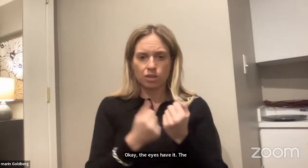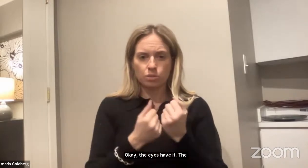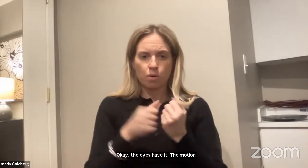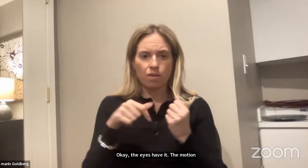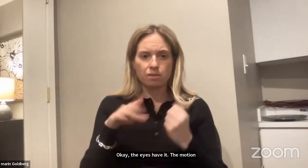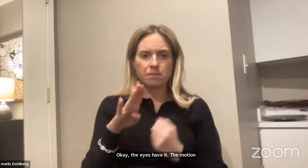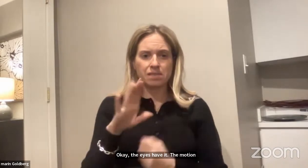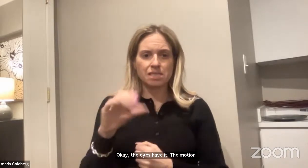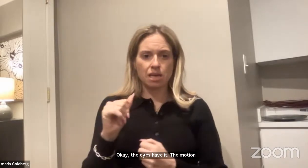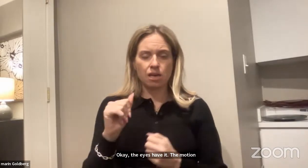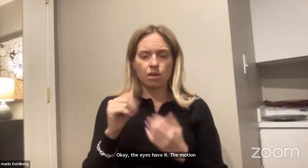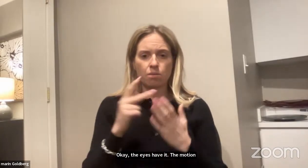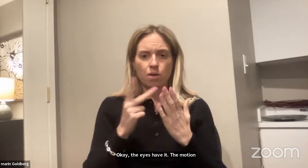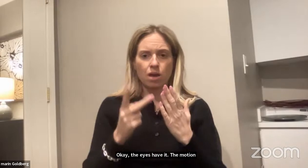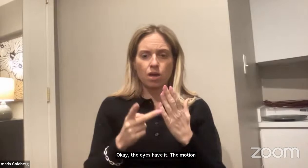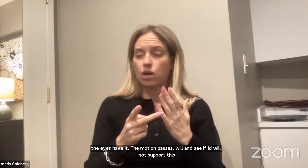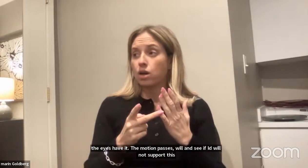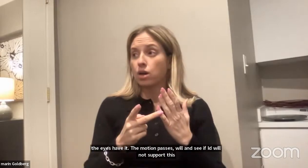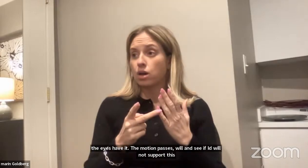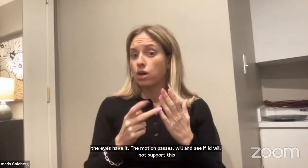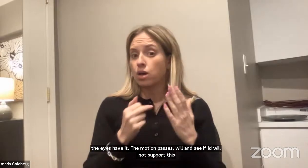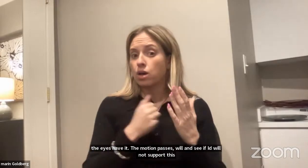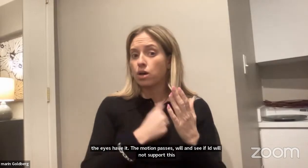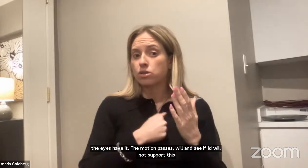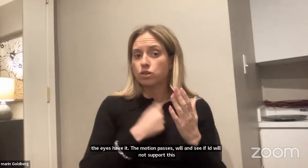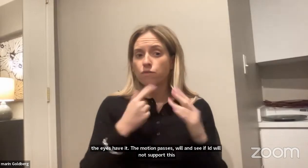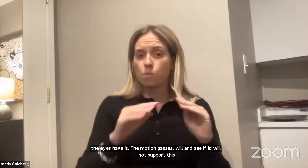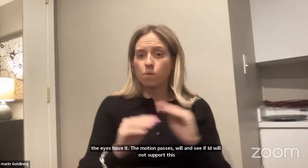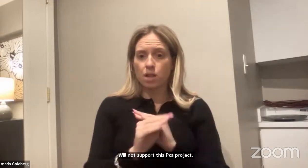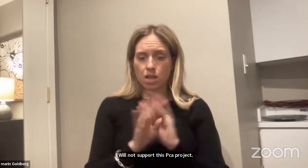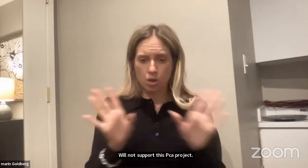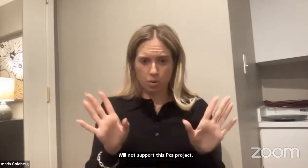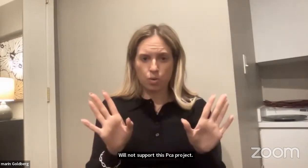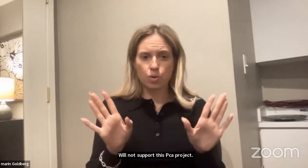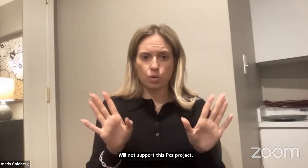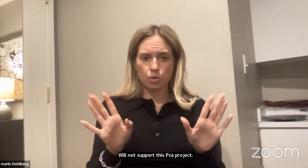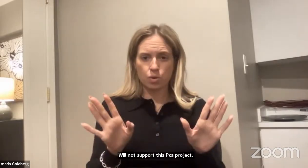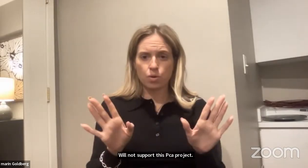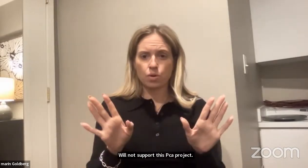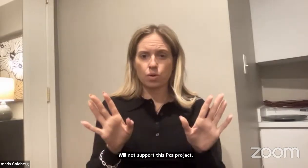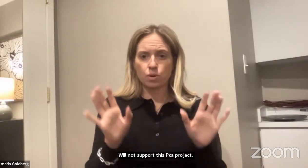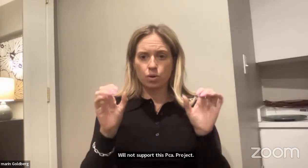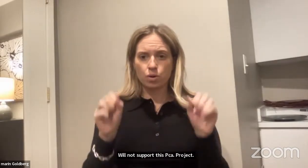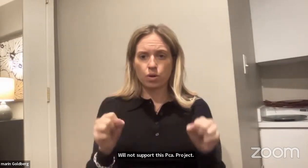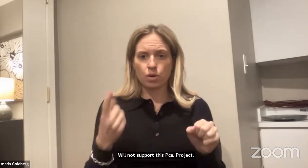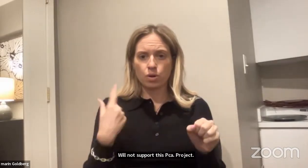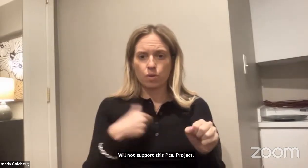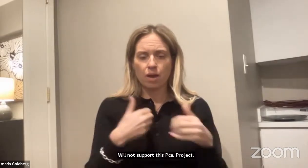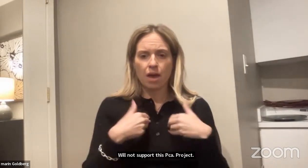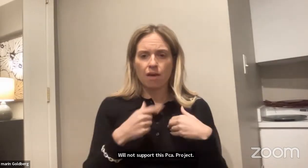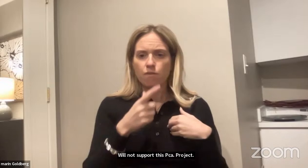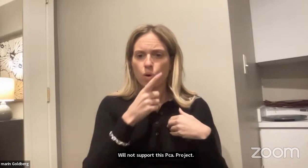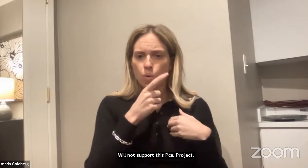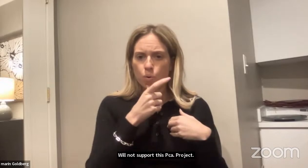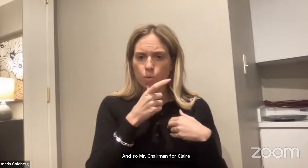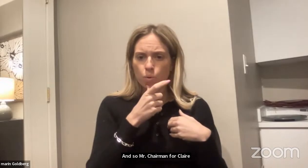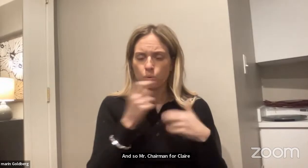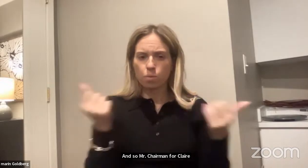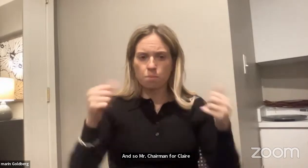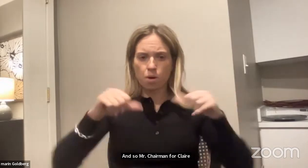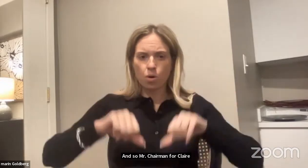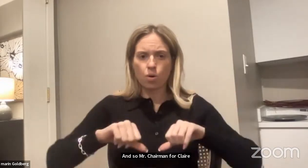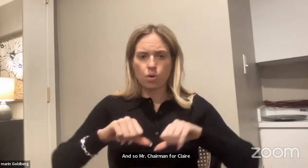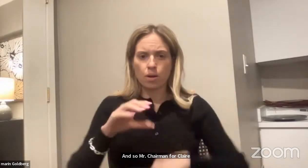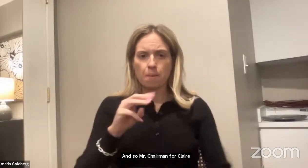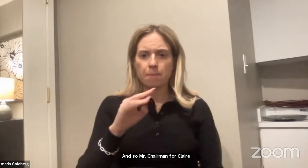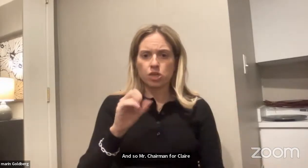project. And Sorry, Mr. Chairman, for clarity, can we have who opposed? That was